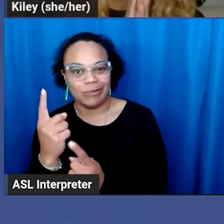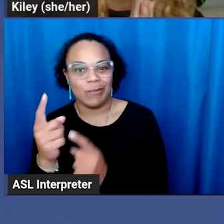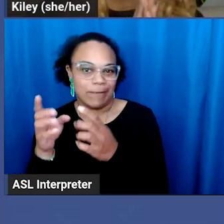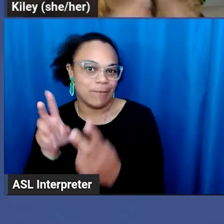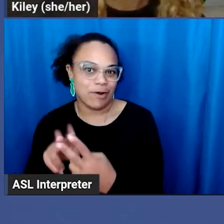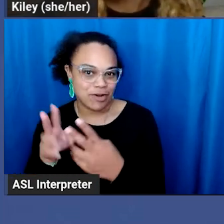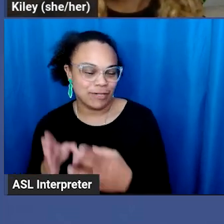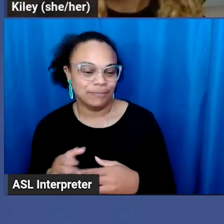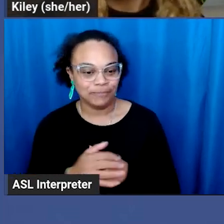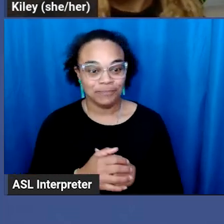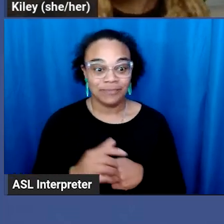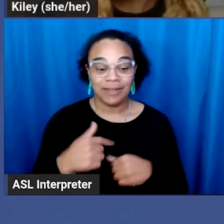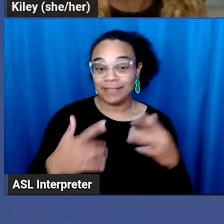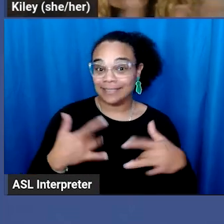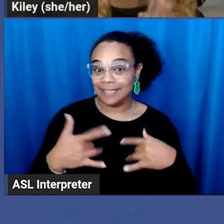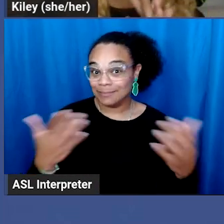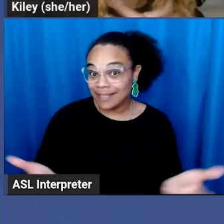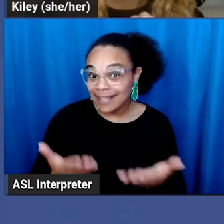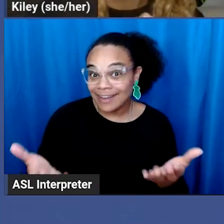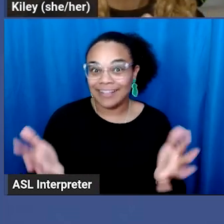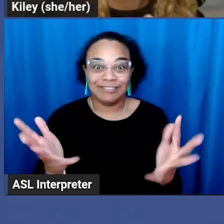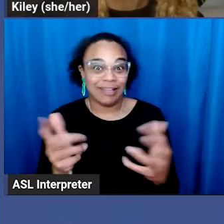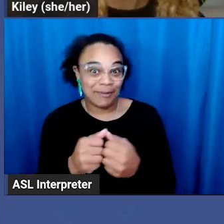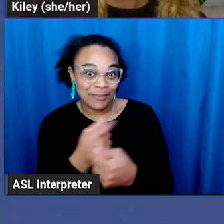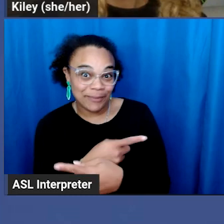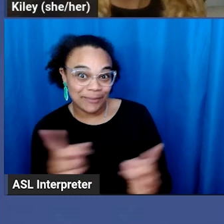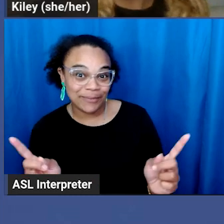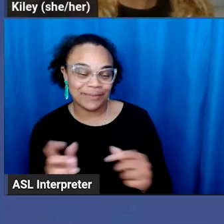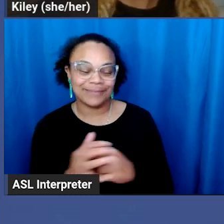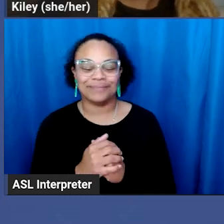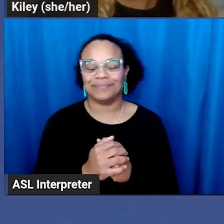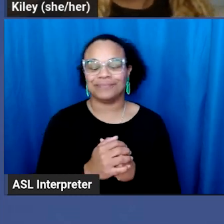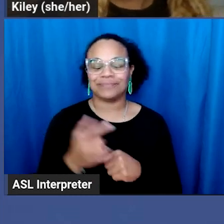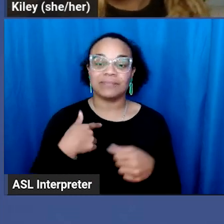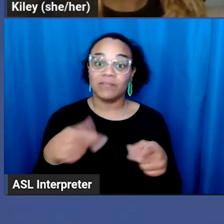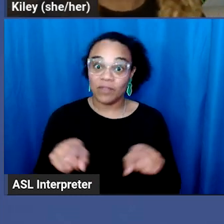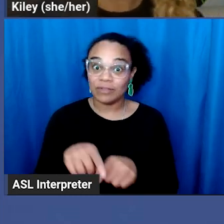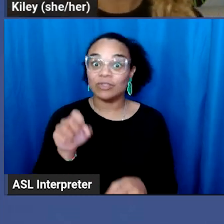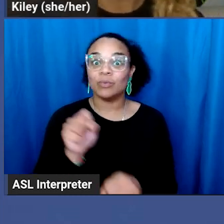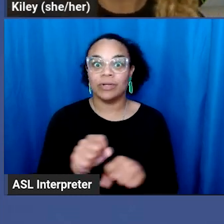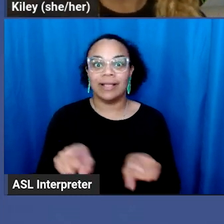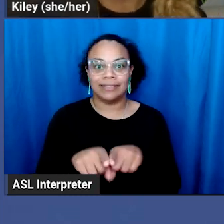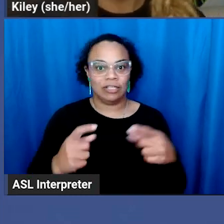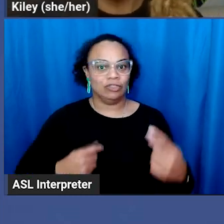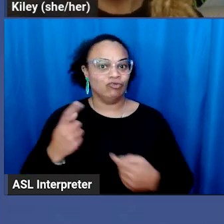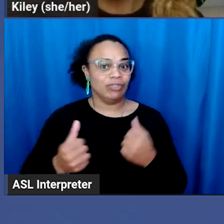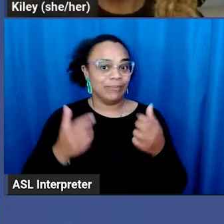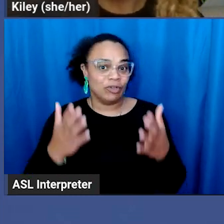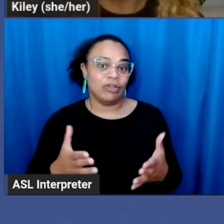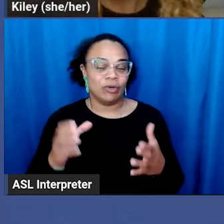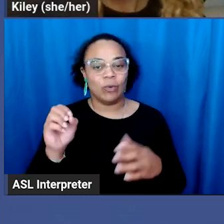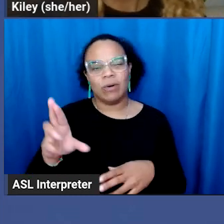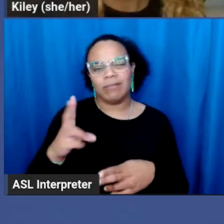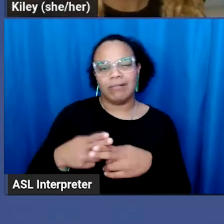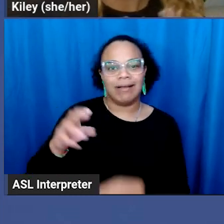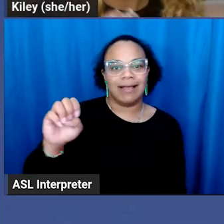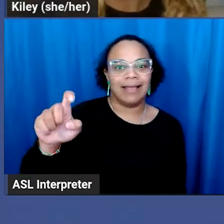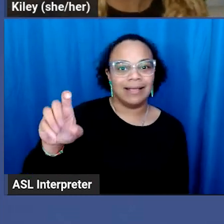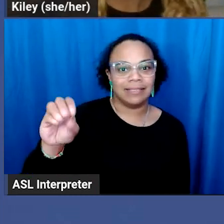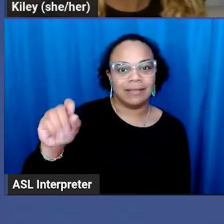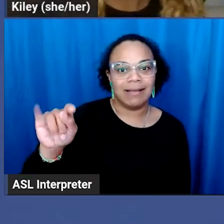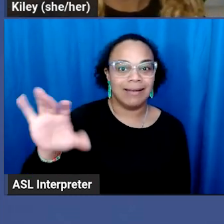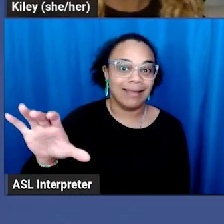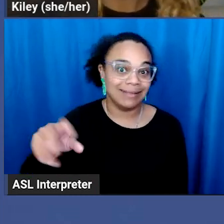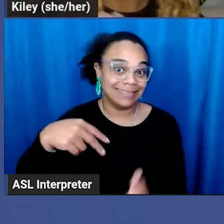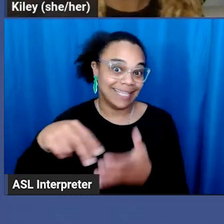about it with you guys. And I also work as a stripper or exotic dancer, which has